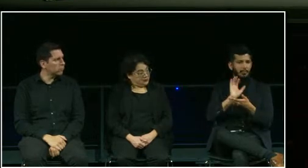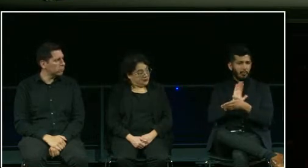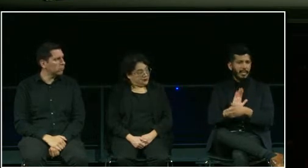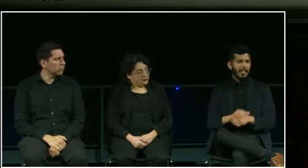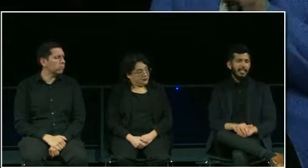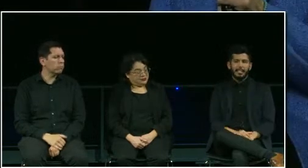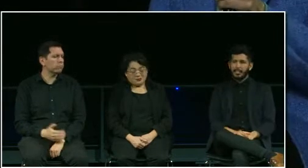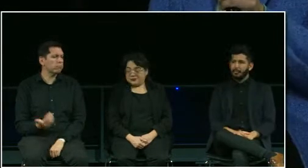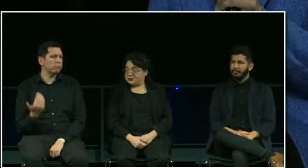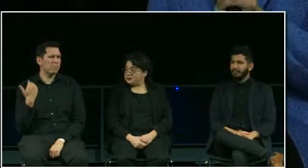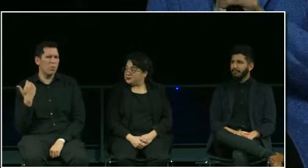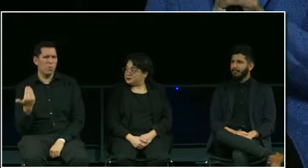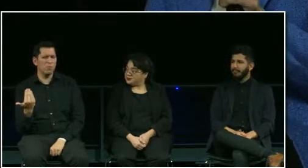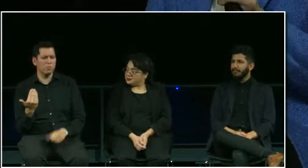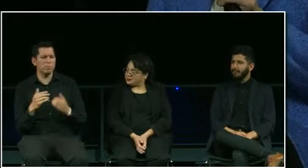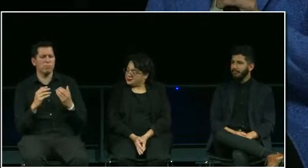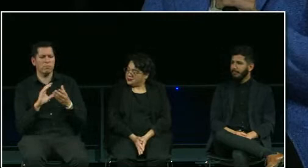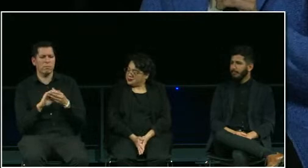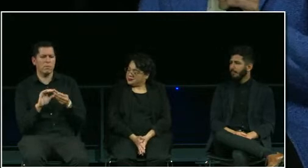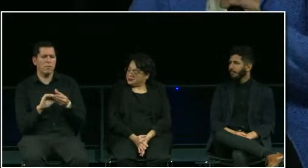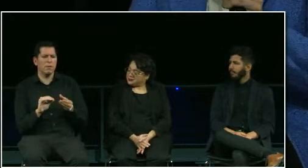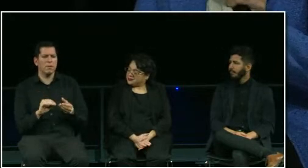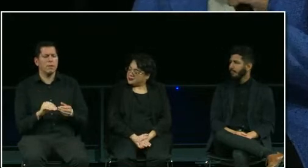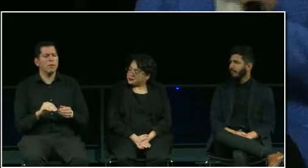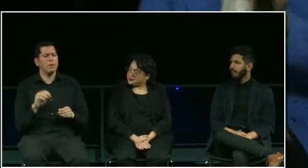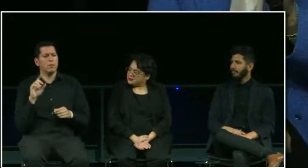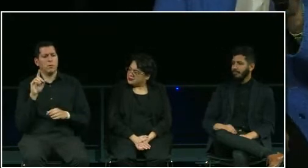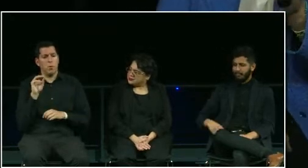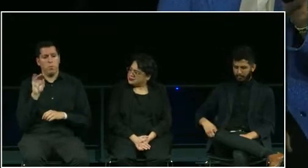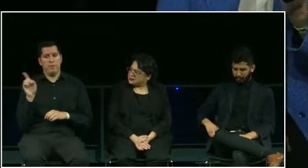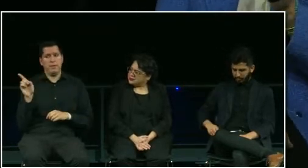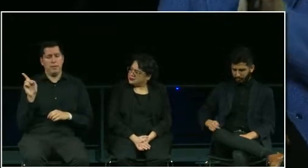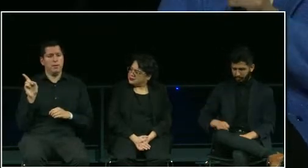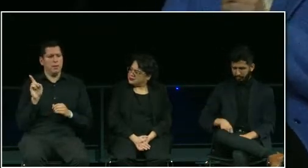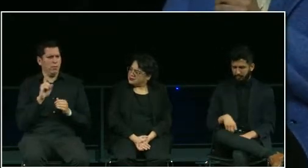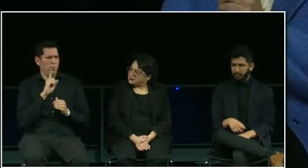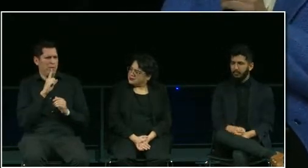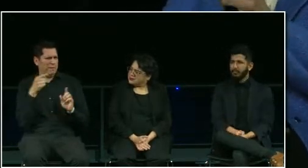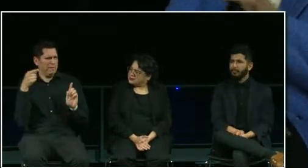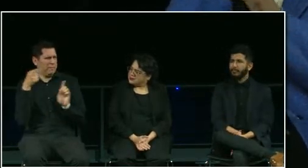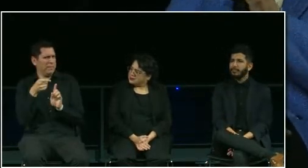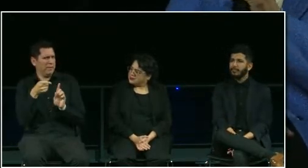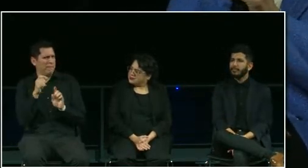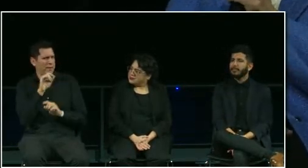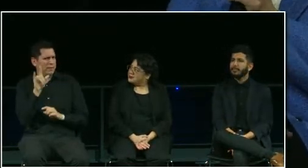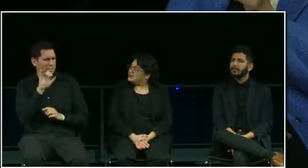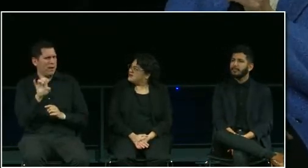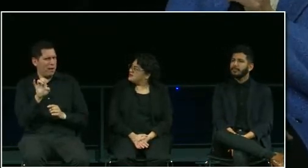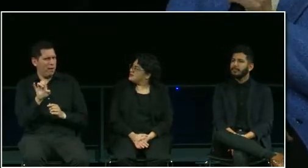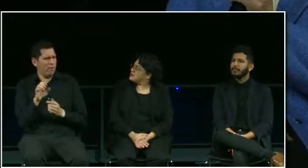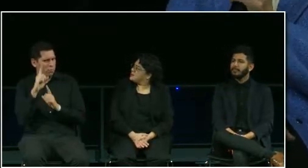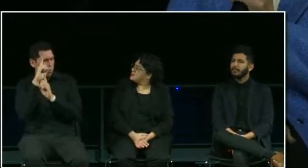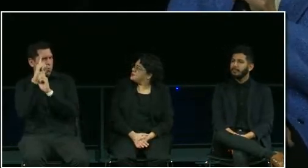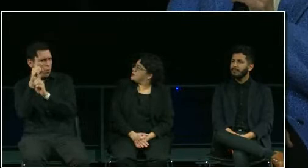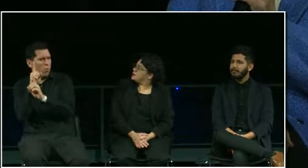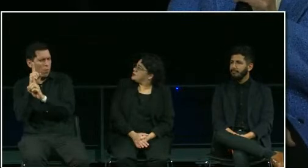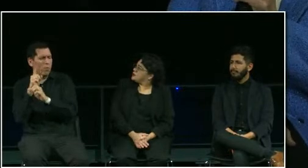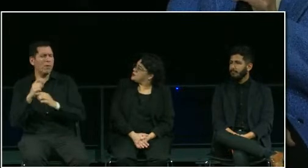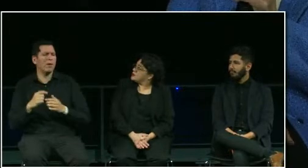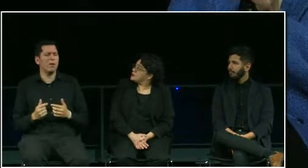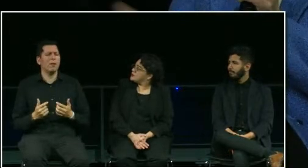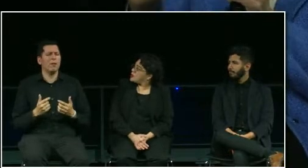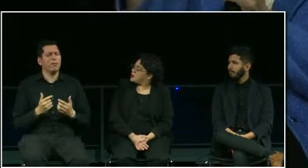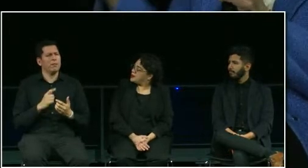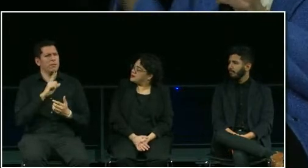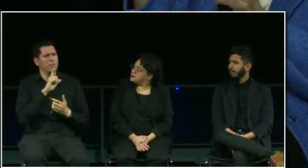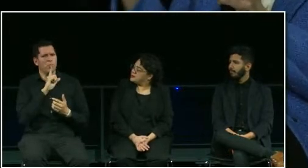Well, I'll start. I mean, I think Domee actually had a very specific style she was going for at the beginning, and it was kind of,